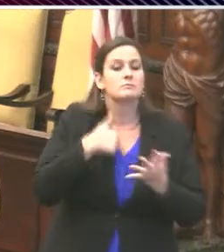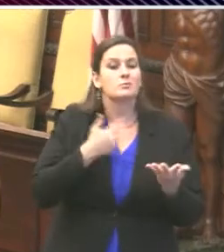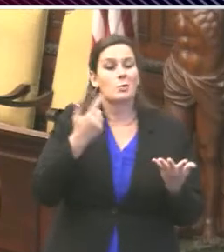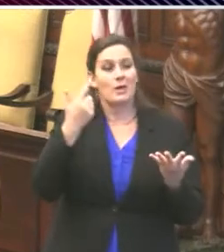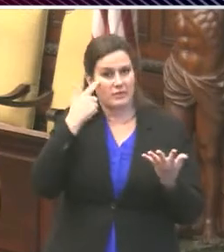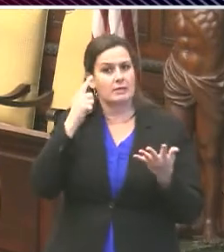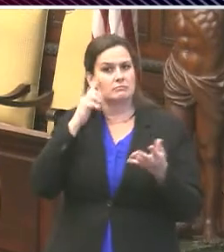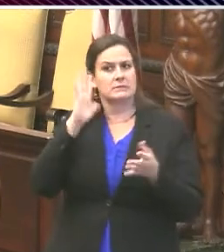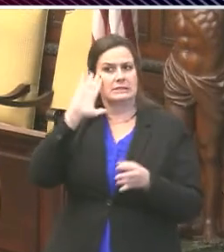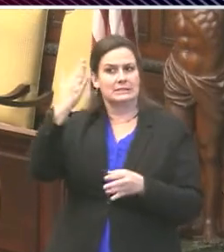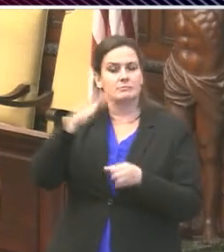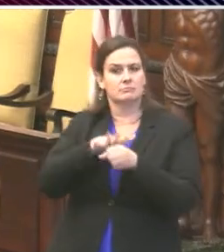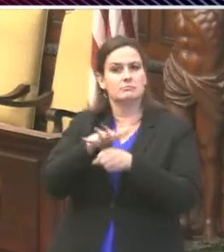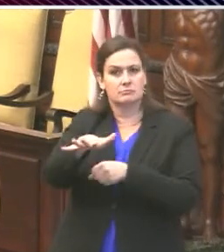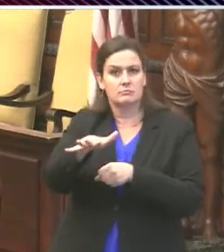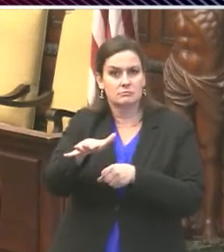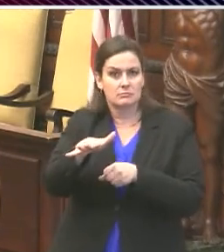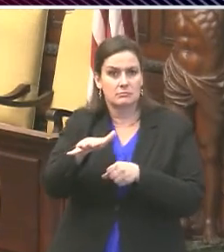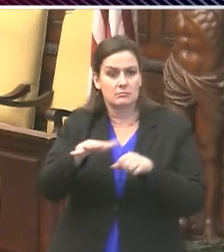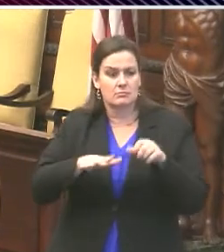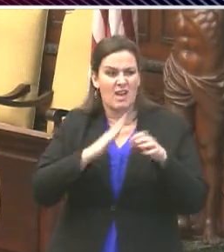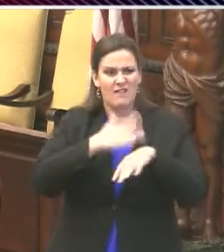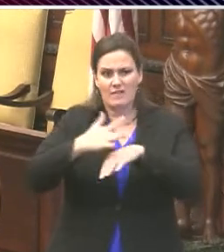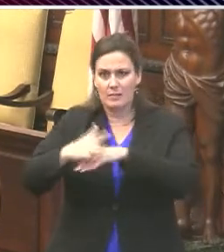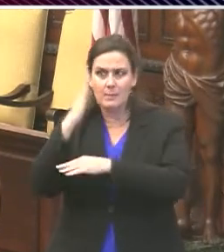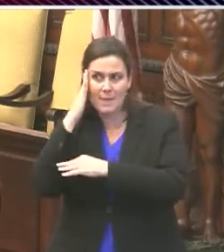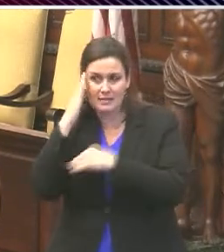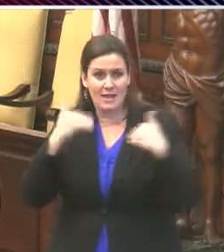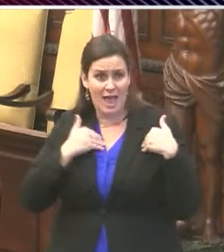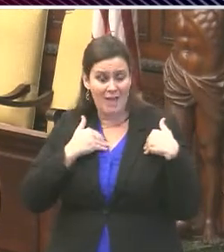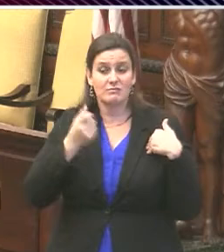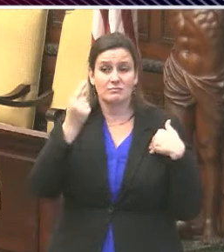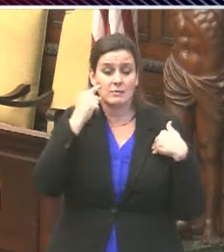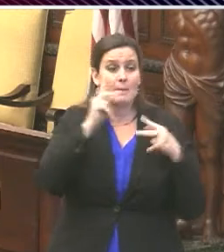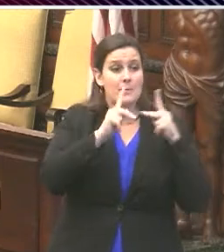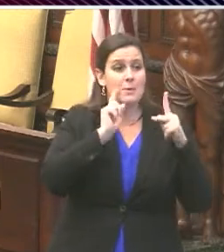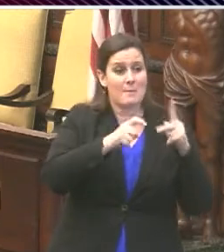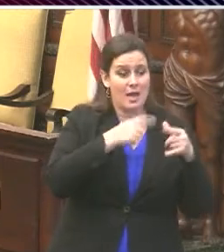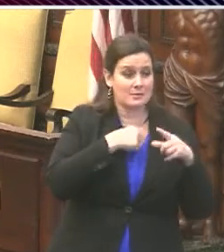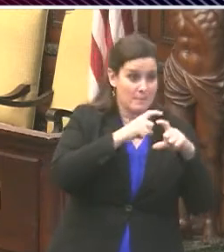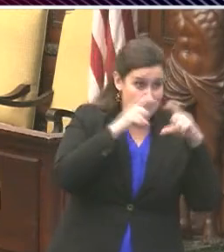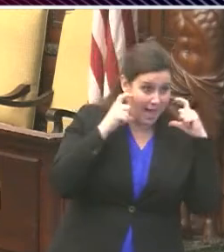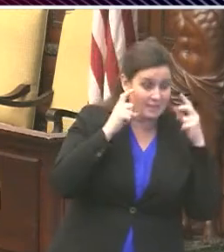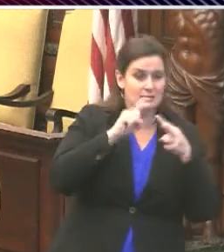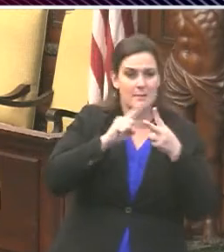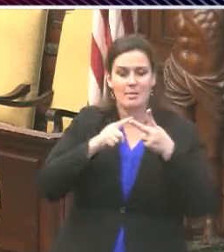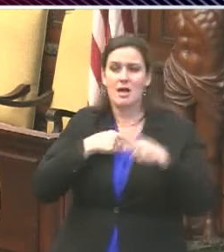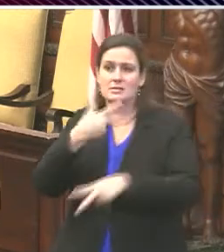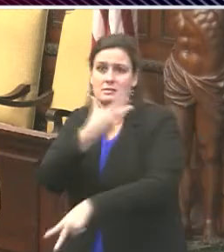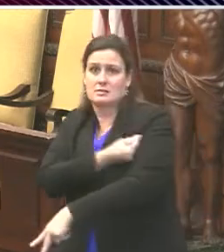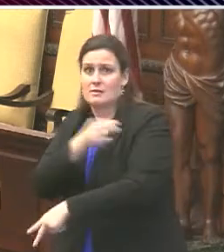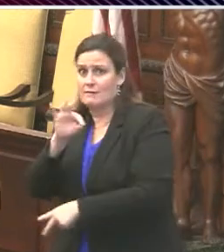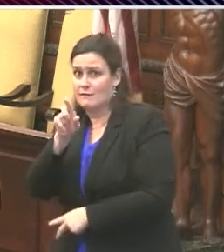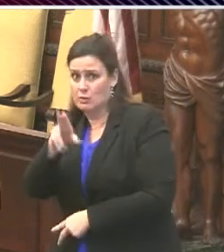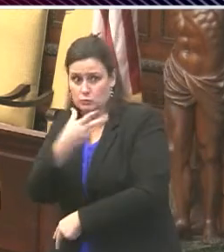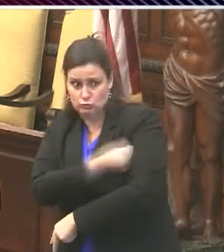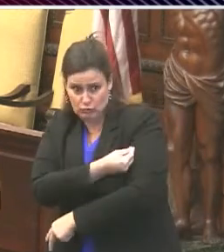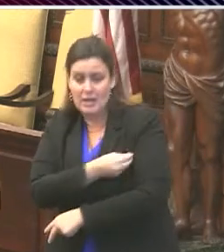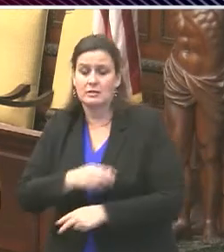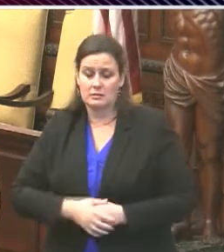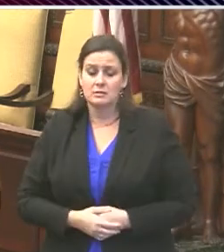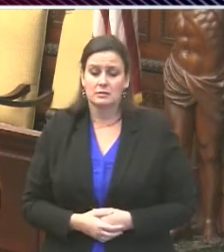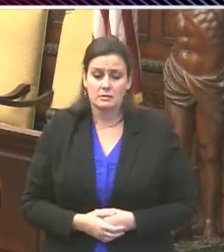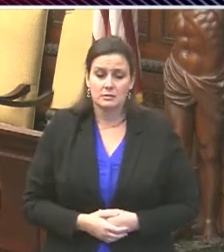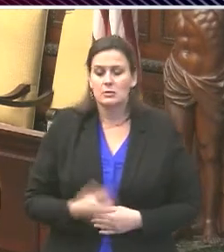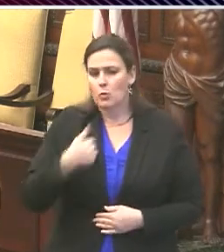capacity if people, wear their masks and if people get the flu shots. But we're going to watch that closely. We are in